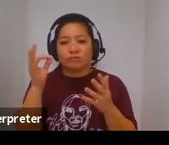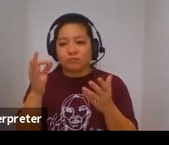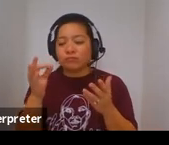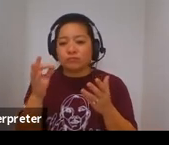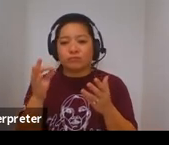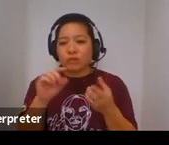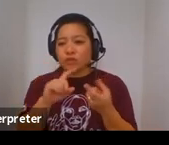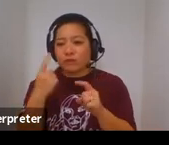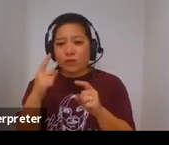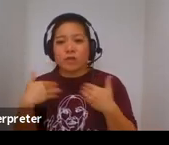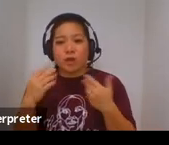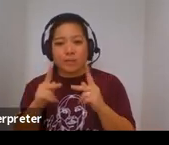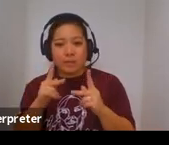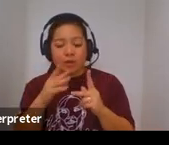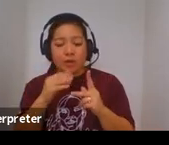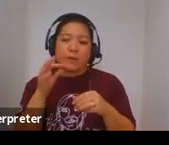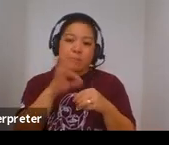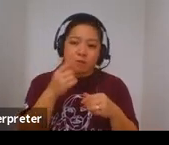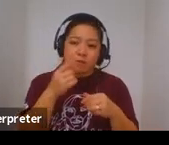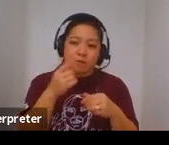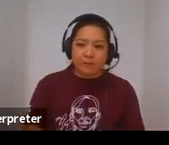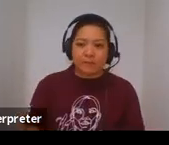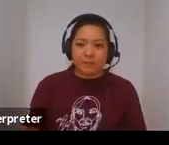people, for people that are participating in them.